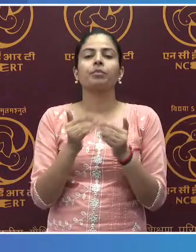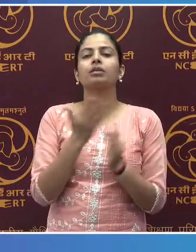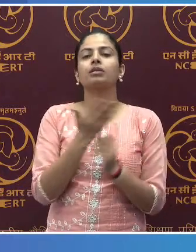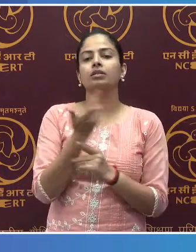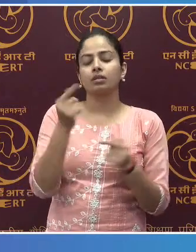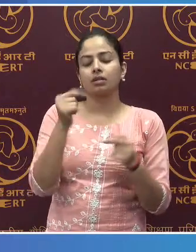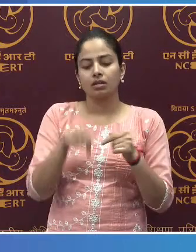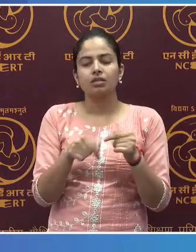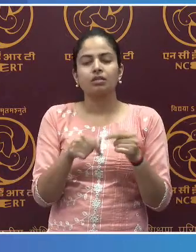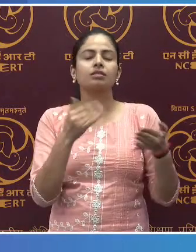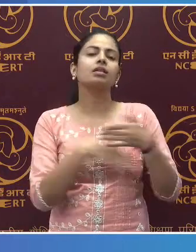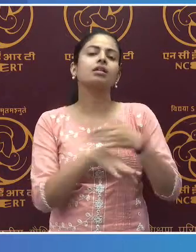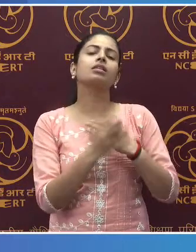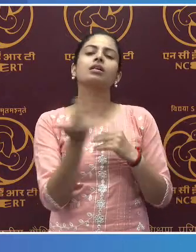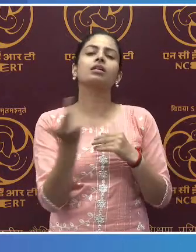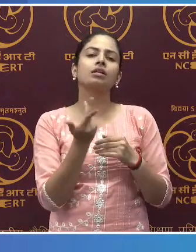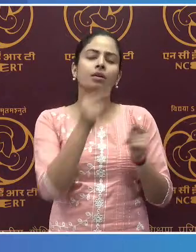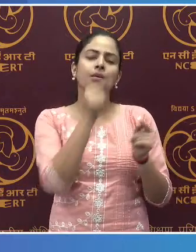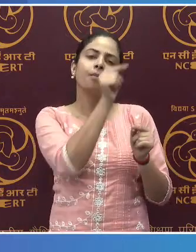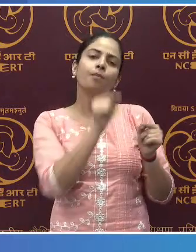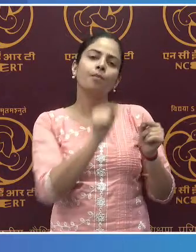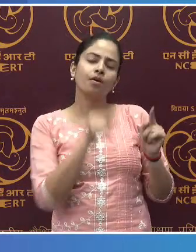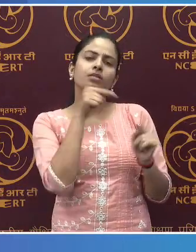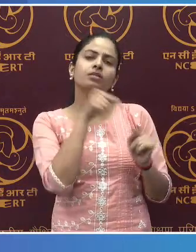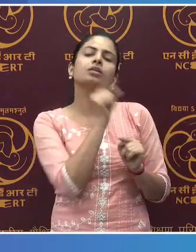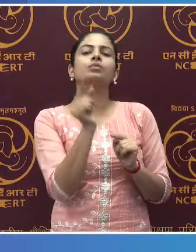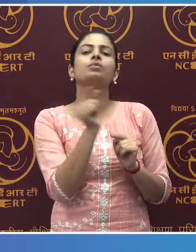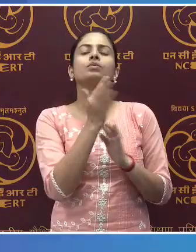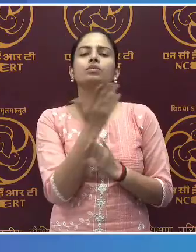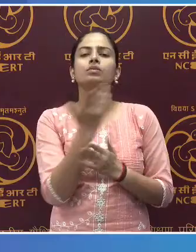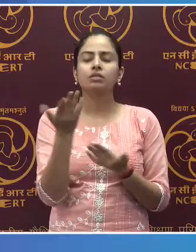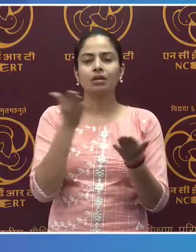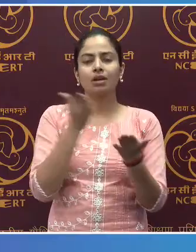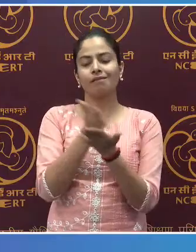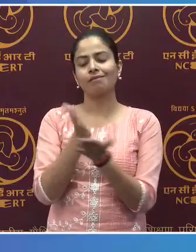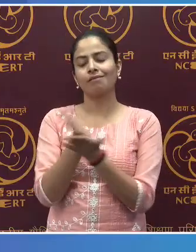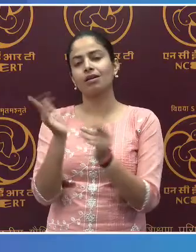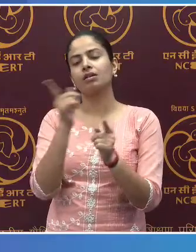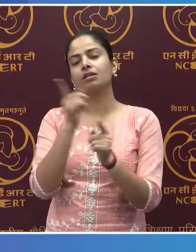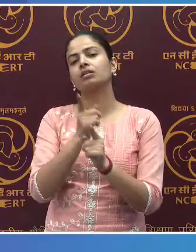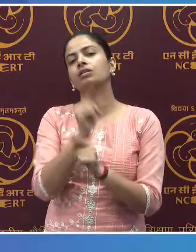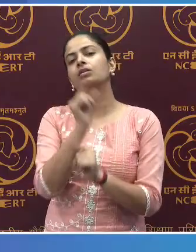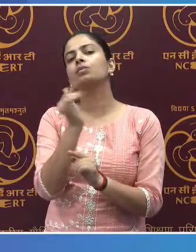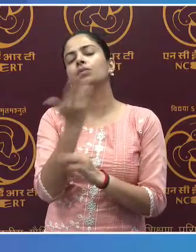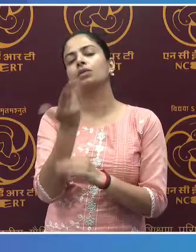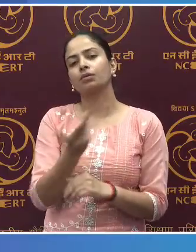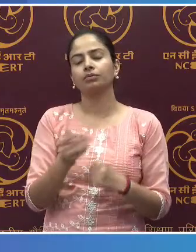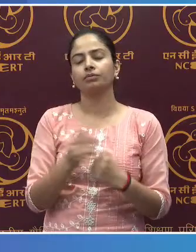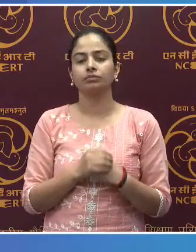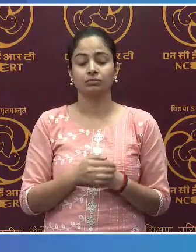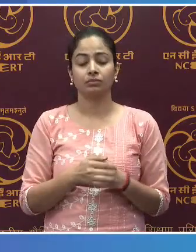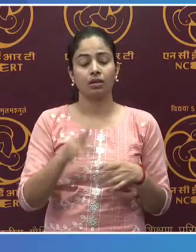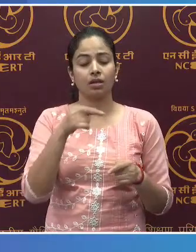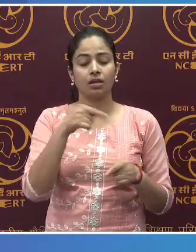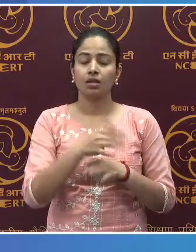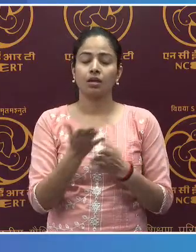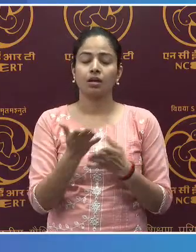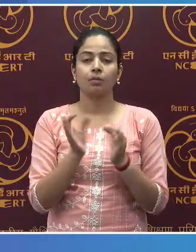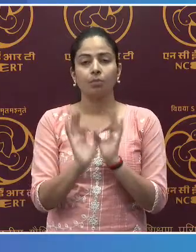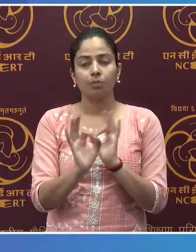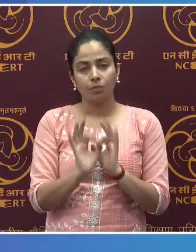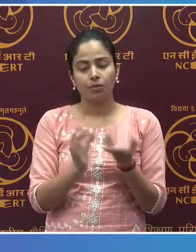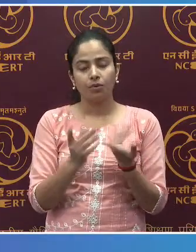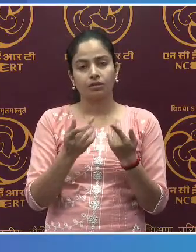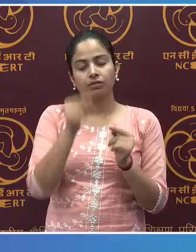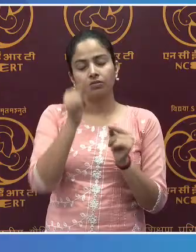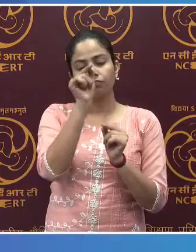What does this book contain? How this is useful, and in what way teachers should go through this book. That's all, Harpreet. Well, that's lovely, sir. Thank you for sharing that